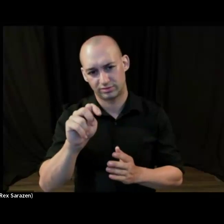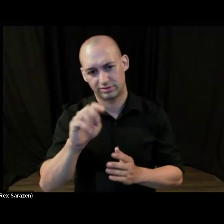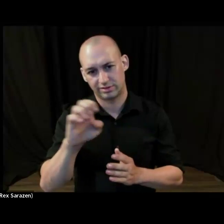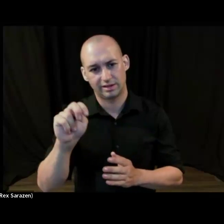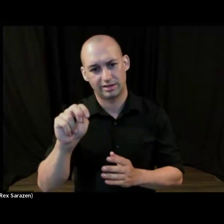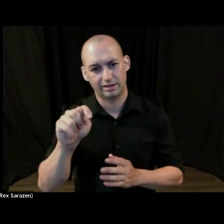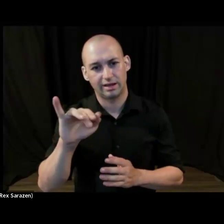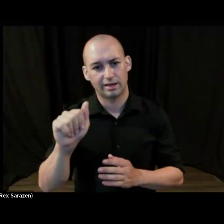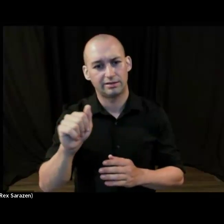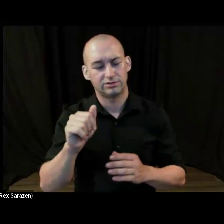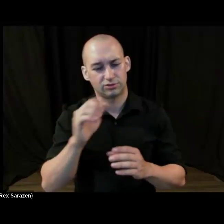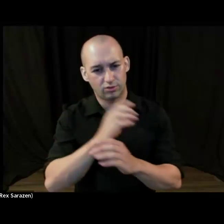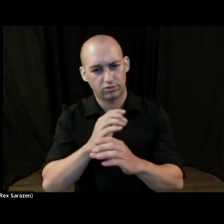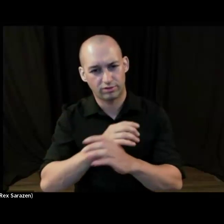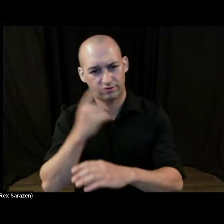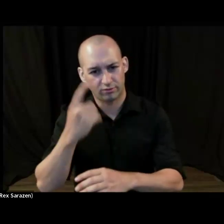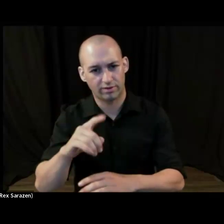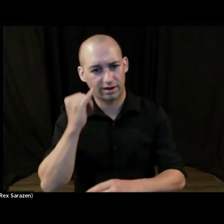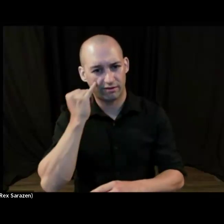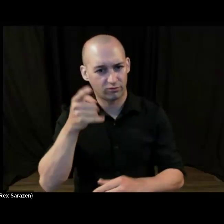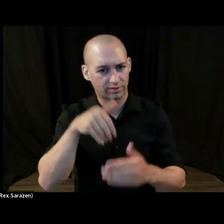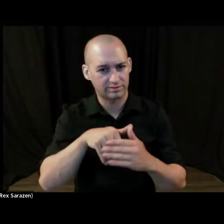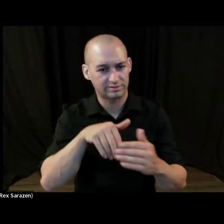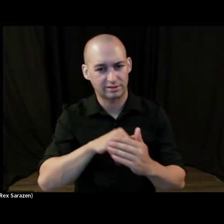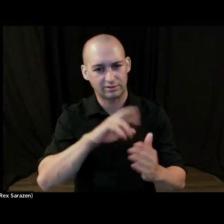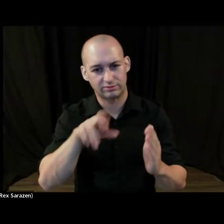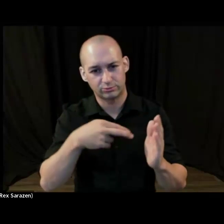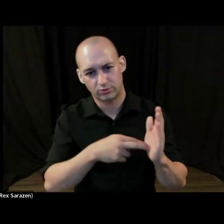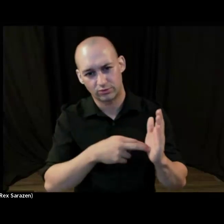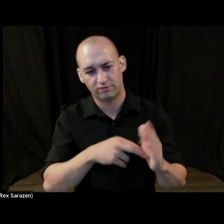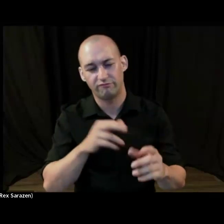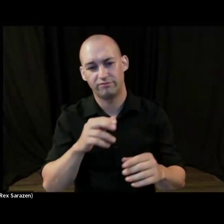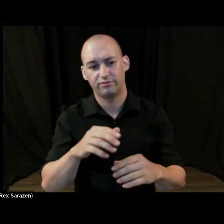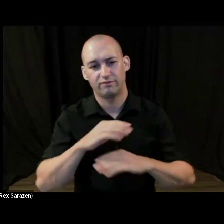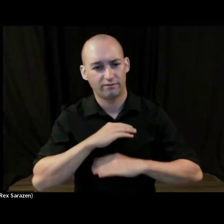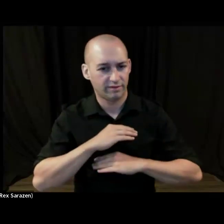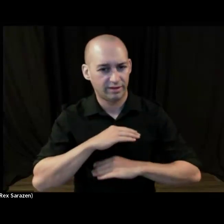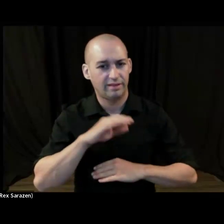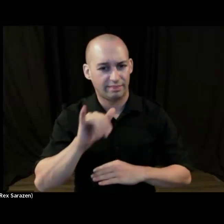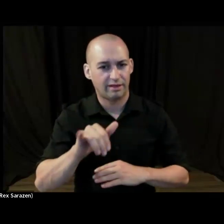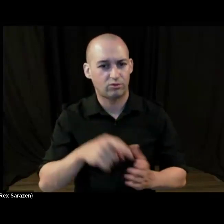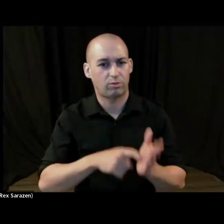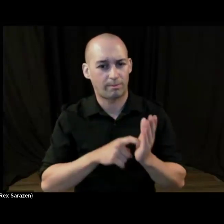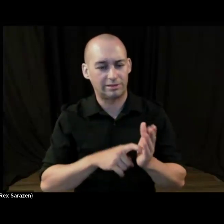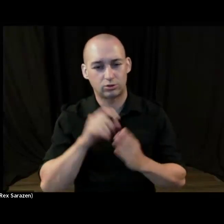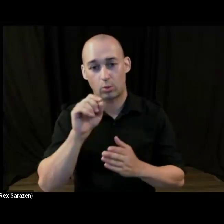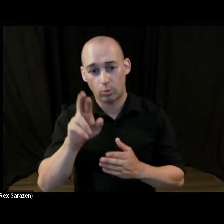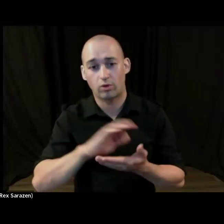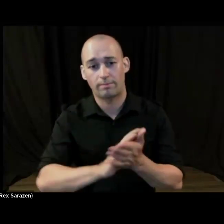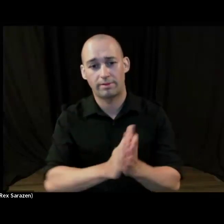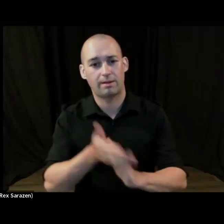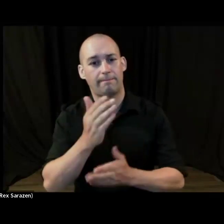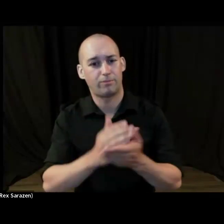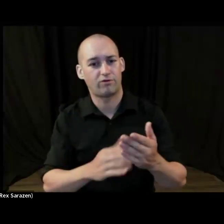and if you are in the position to fulfill those requirements or not, or become part of a partnership that can.